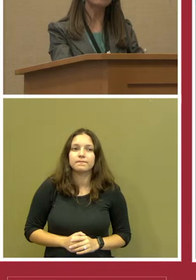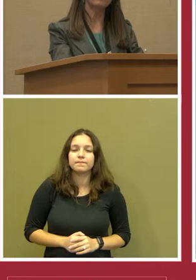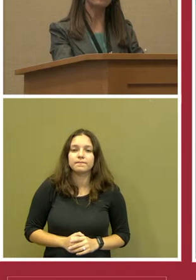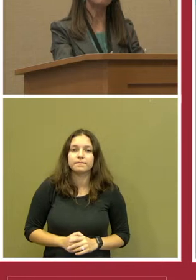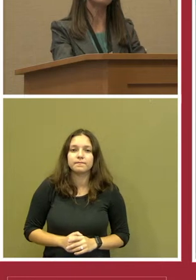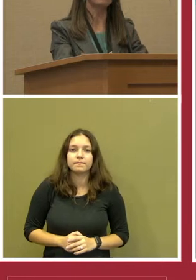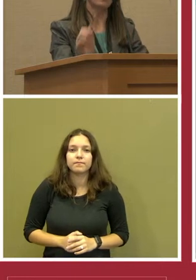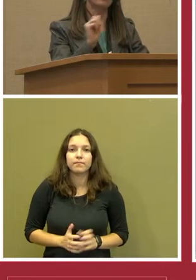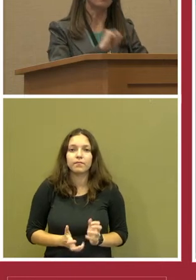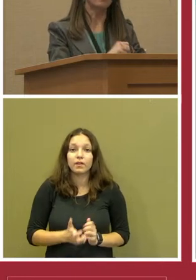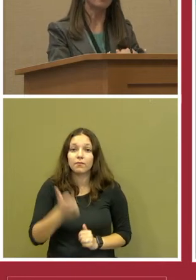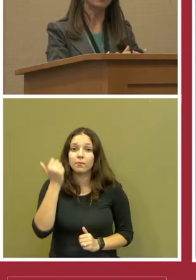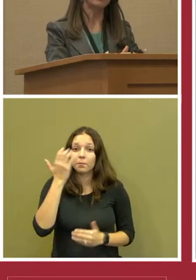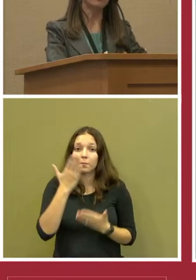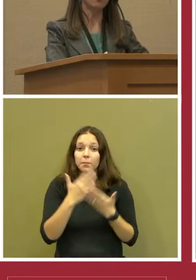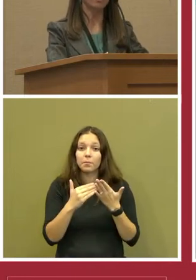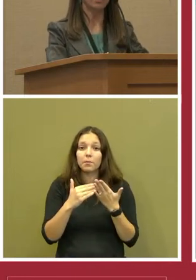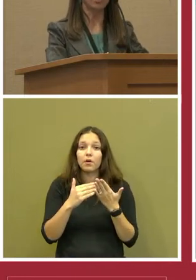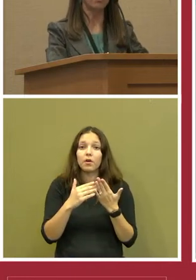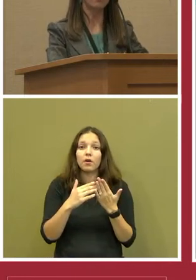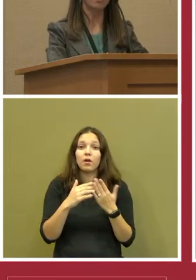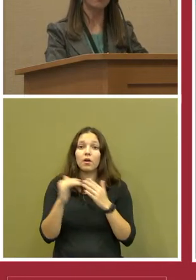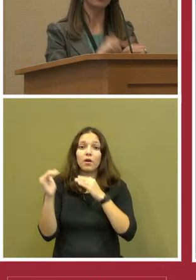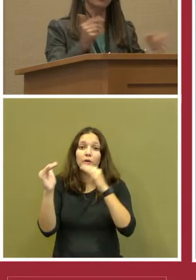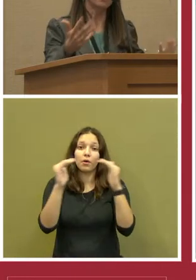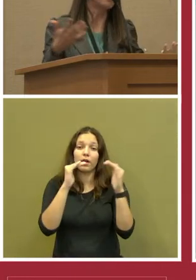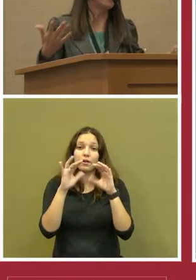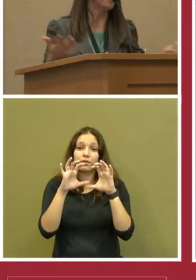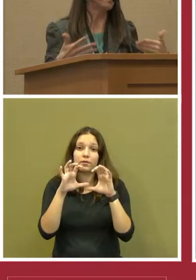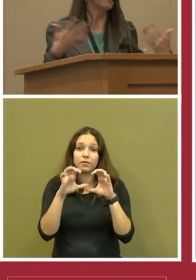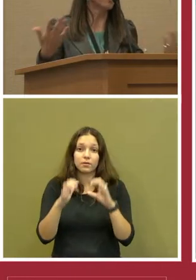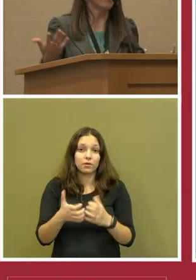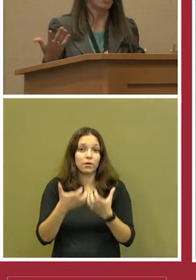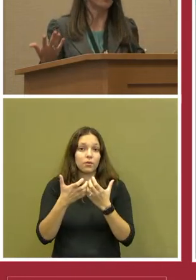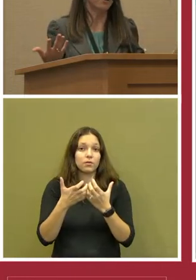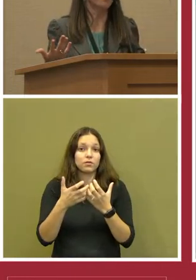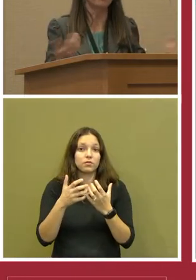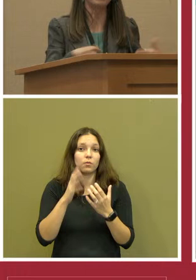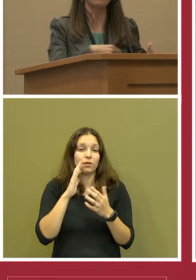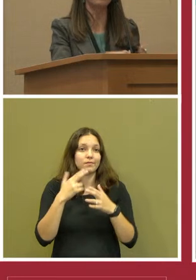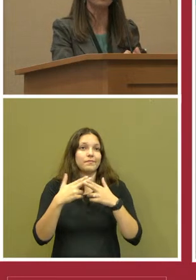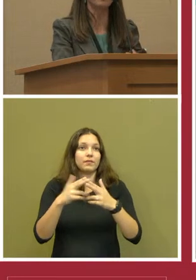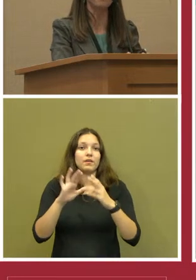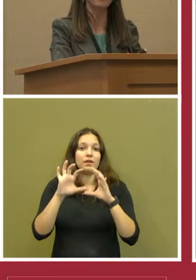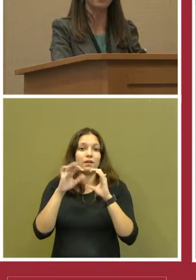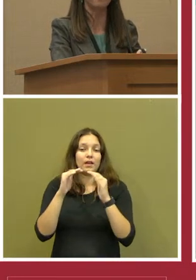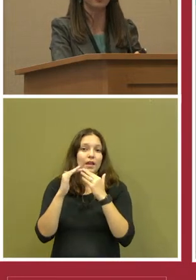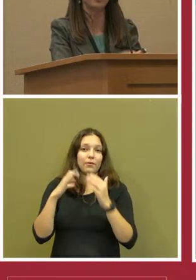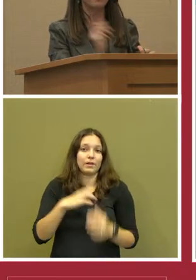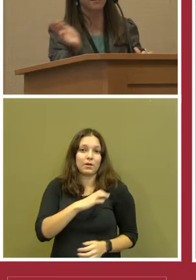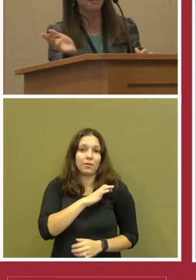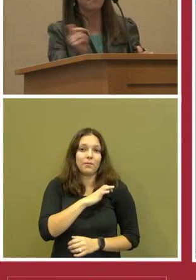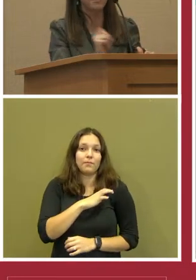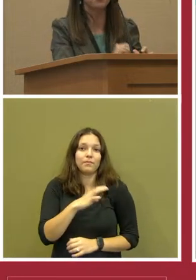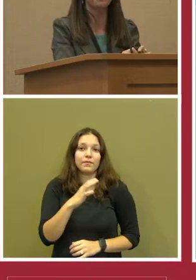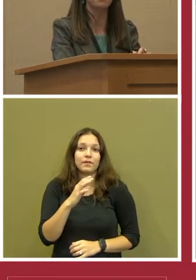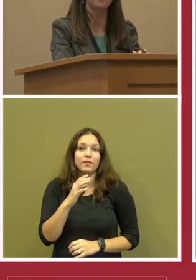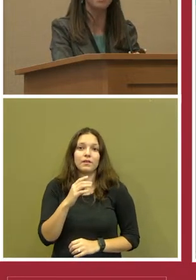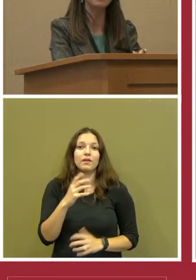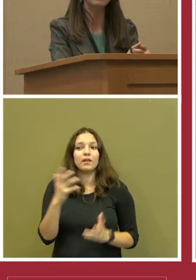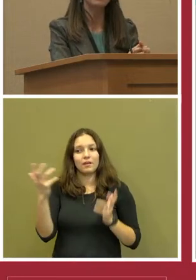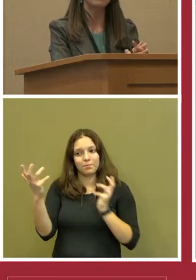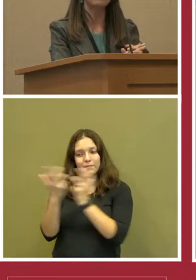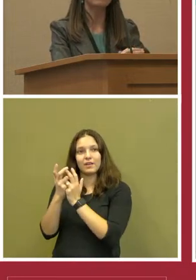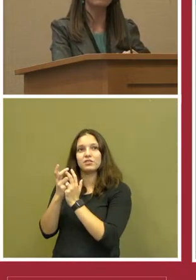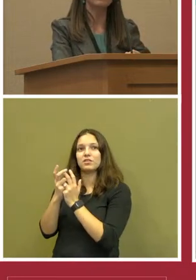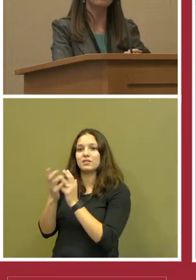And so for the most part, our equity coalition, which we're continuing to call it our equity coalition, but it meets the function of the equity advisory